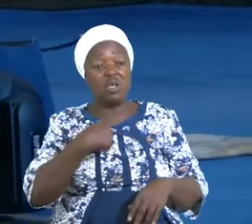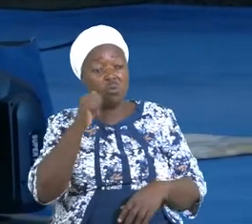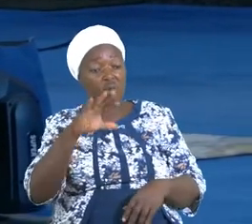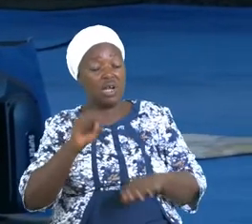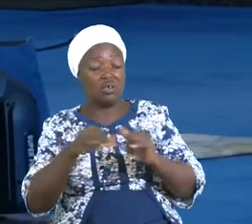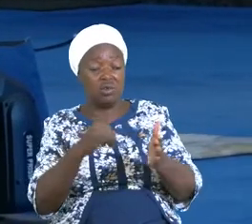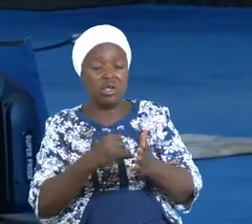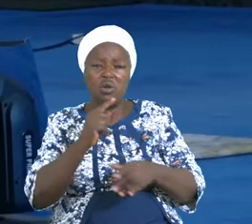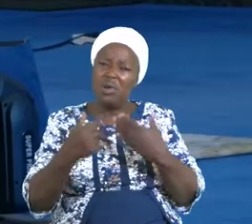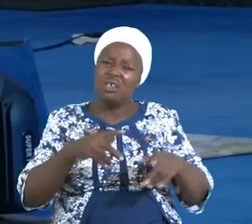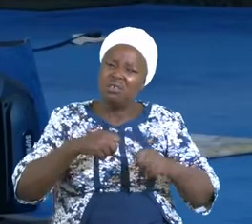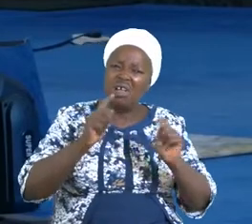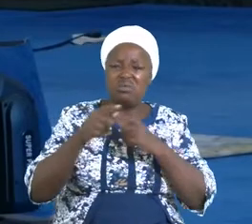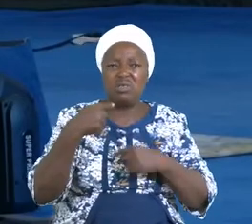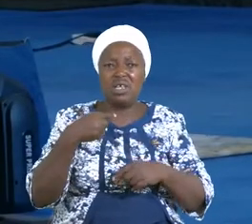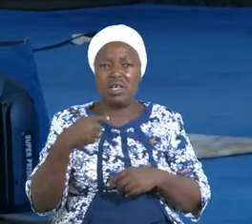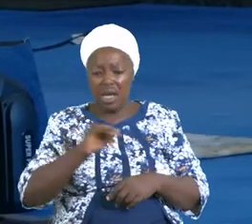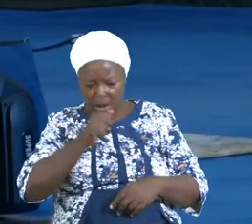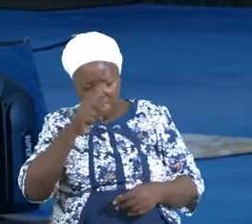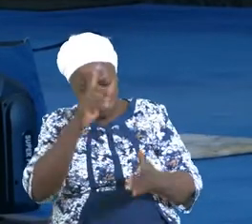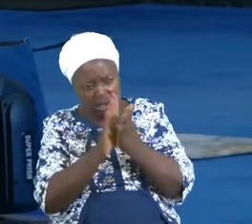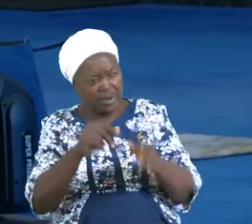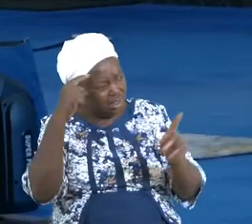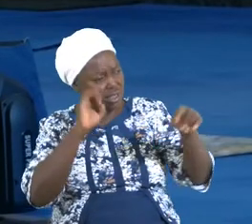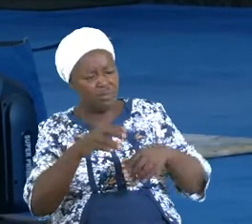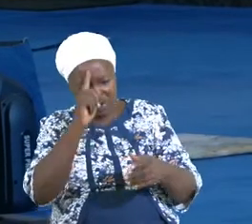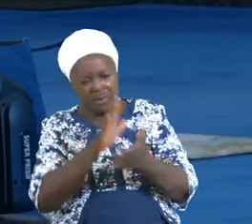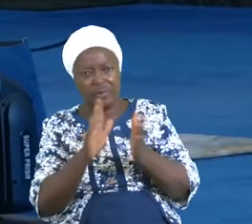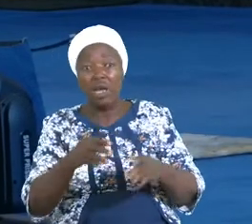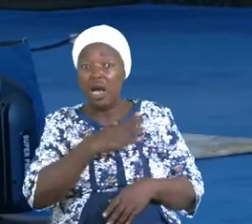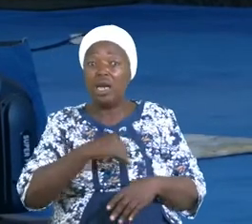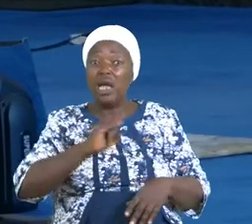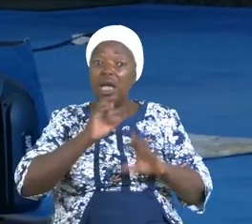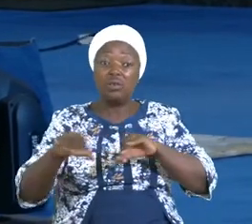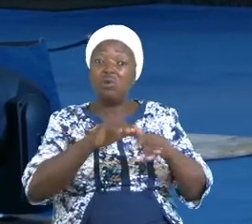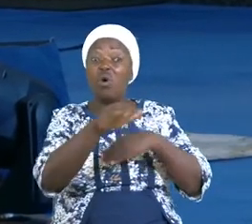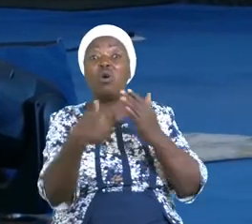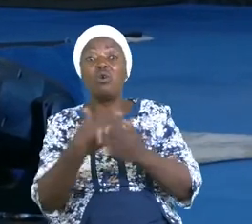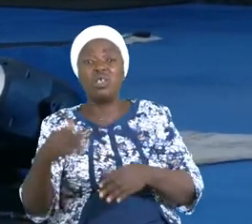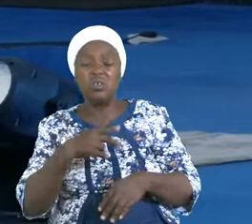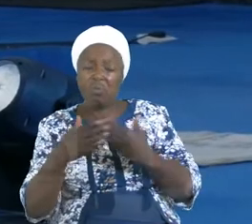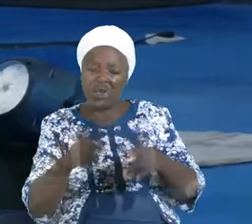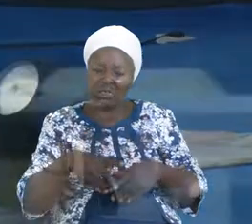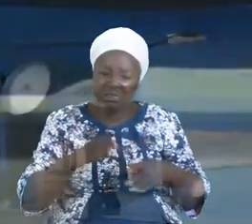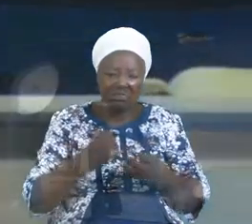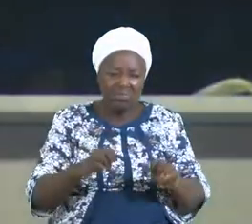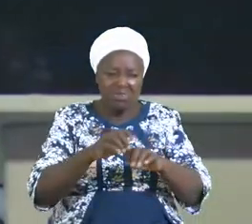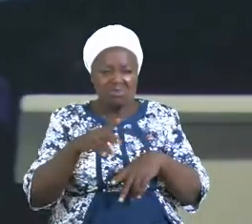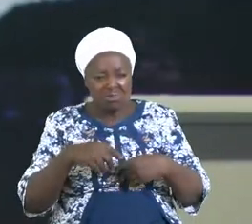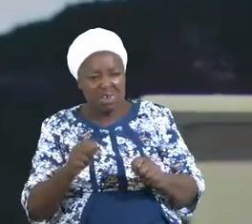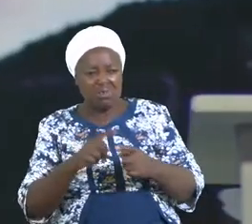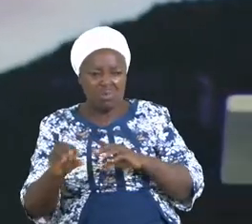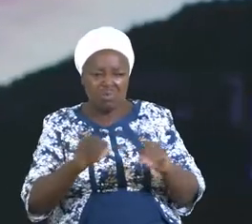to say, I'm a believer, he's a believer, I can do all things. You might even quote, I can do all things through Christ